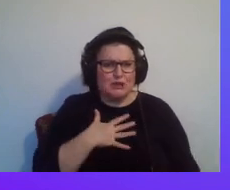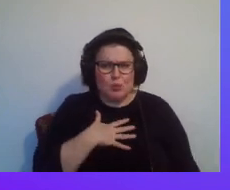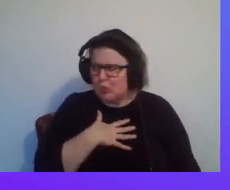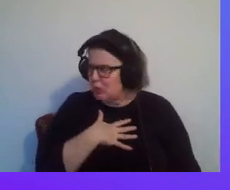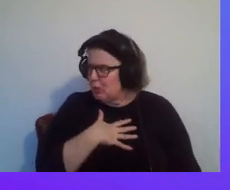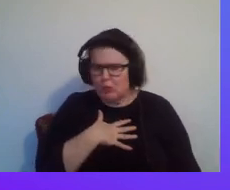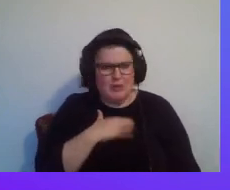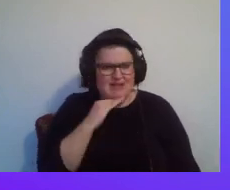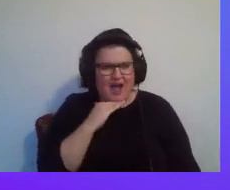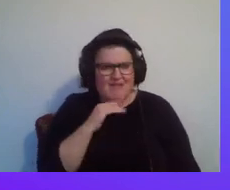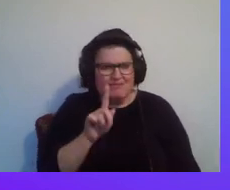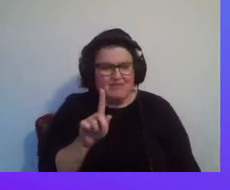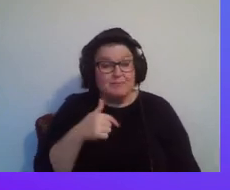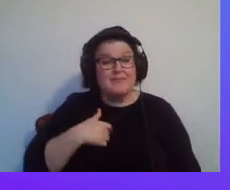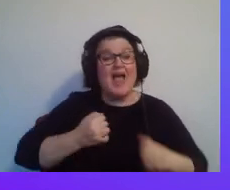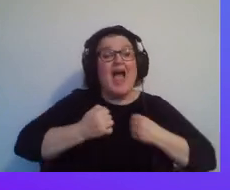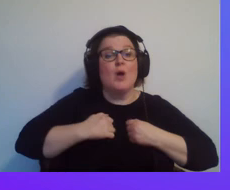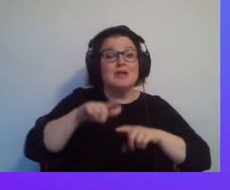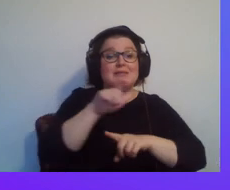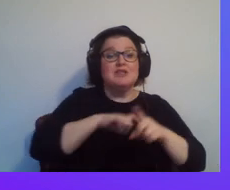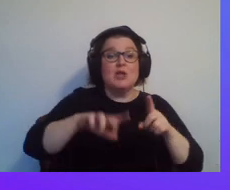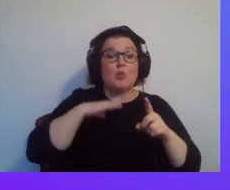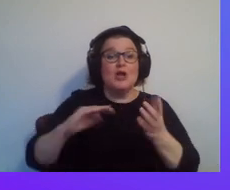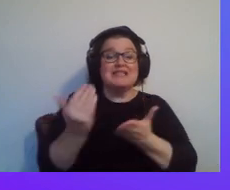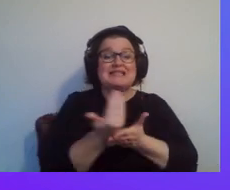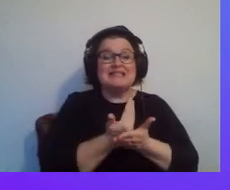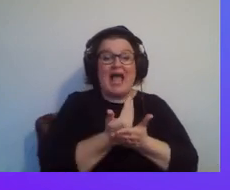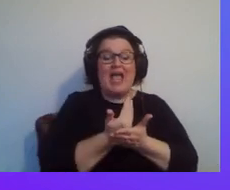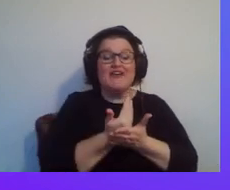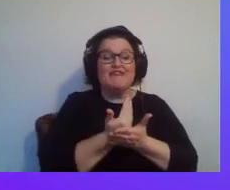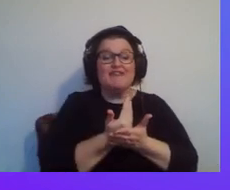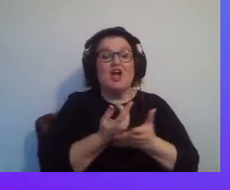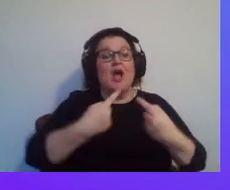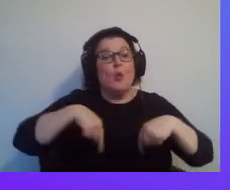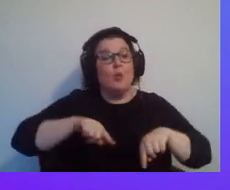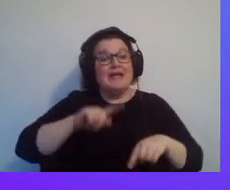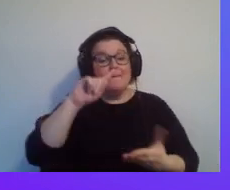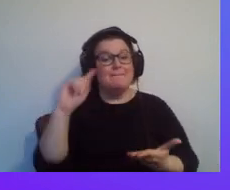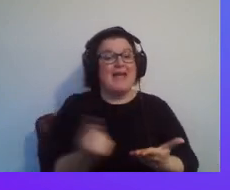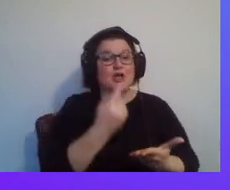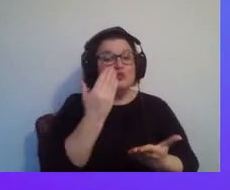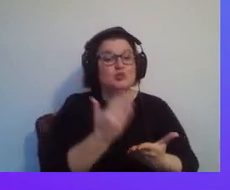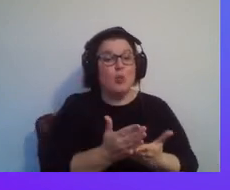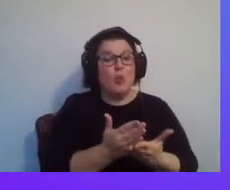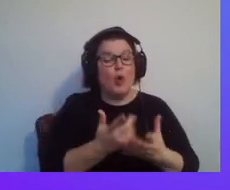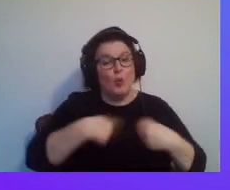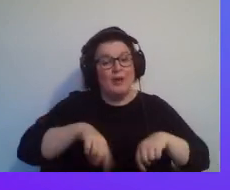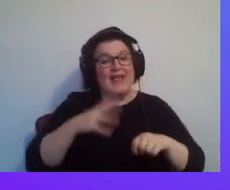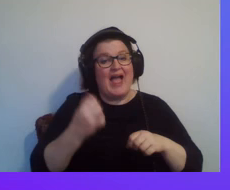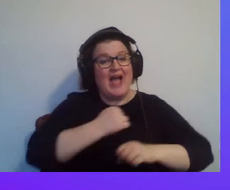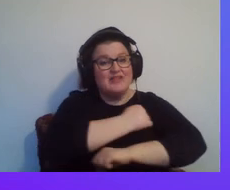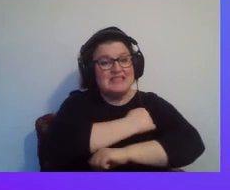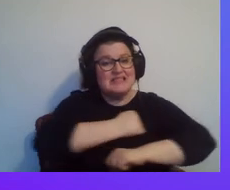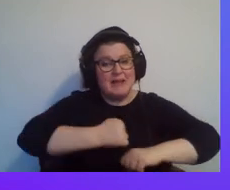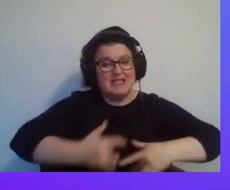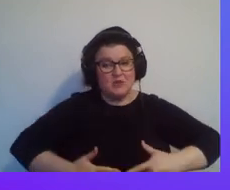communities want to be safe. We know that. Let's make sure that we continue having spaces that is safe for our